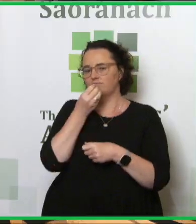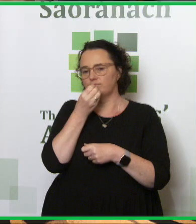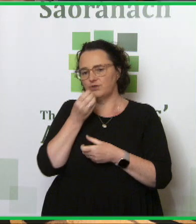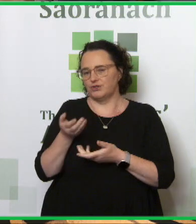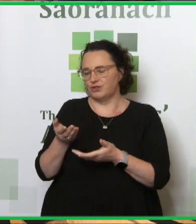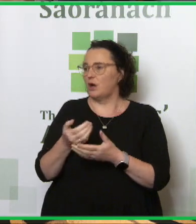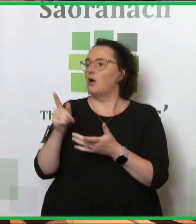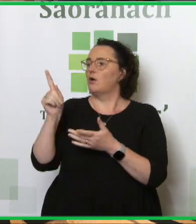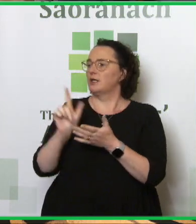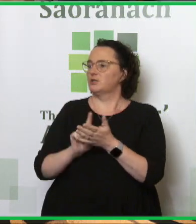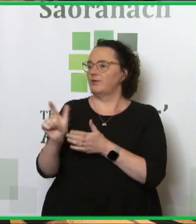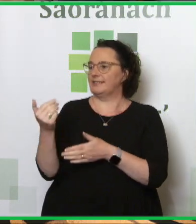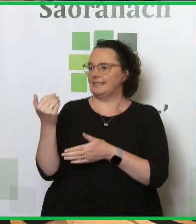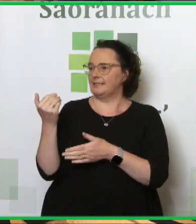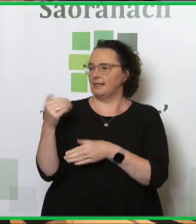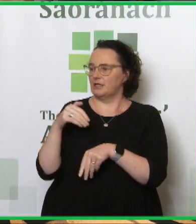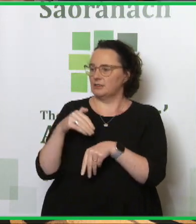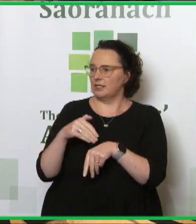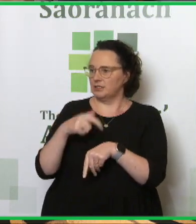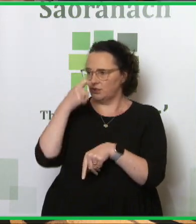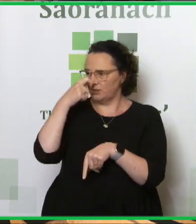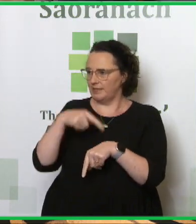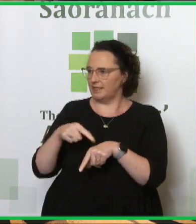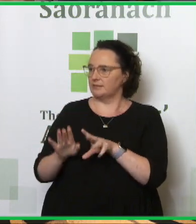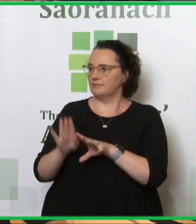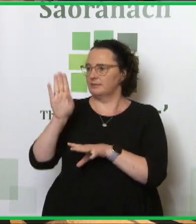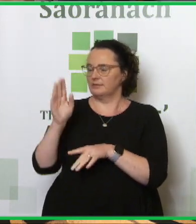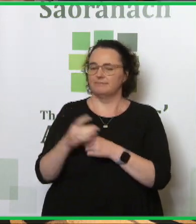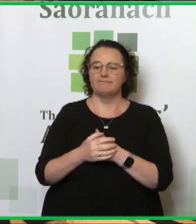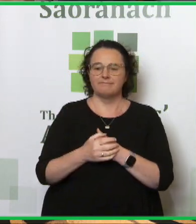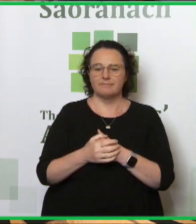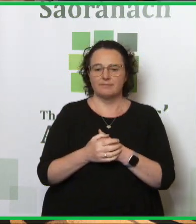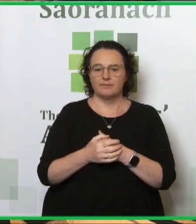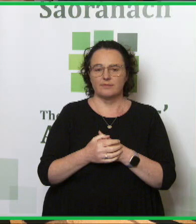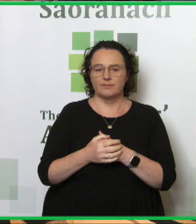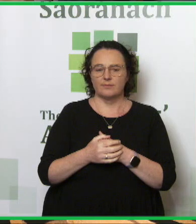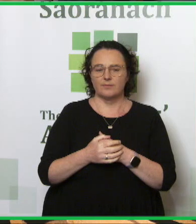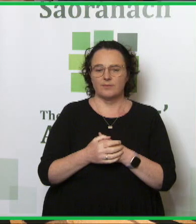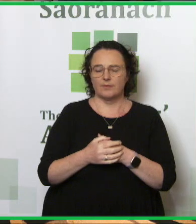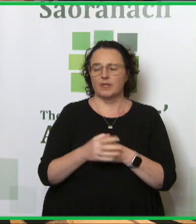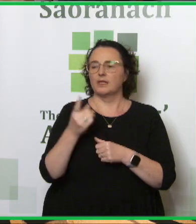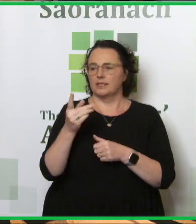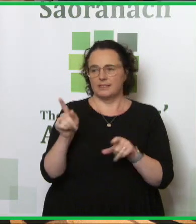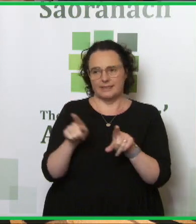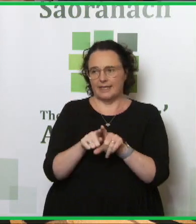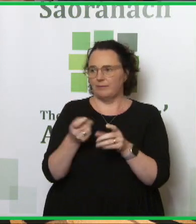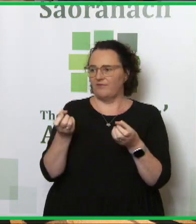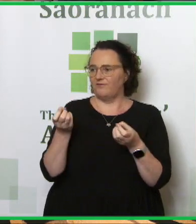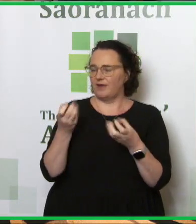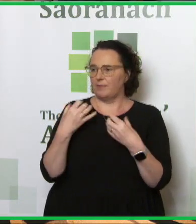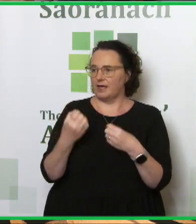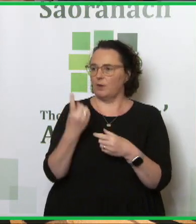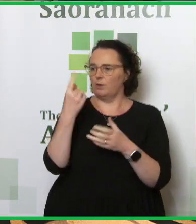And 12 is getting annoyed with me because I said one last question. Okay. Sorry, we had the same feedback on 1.1, just that could